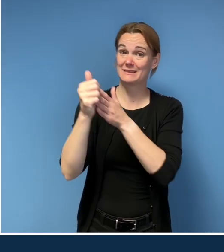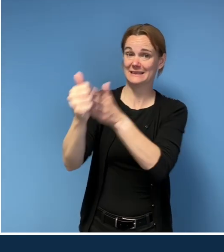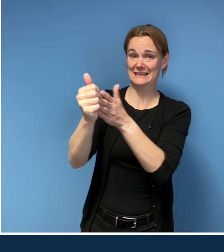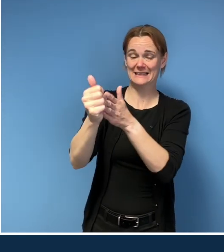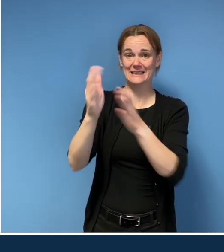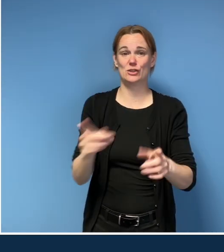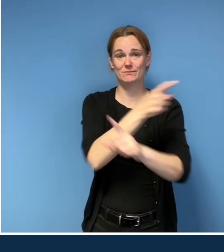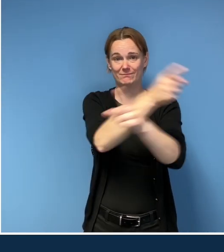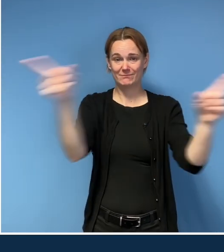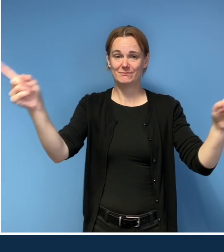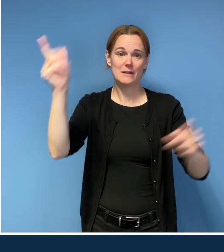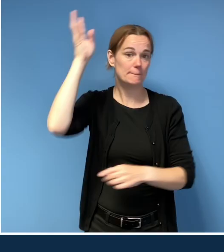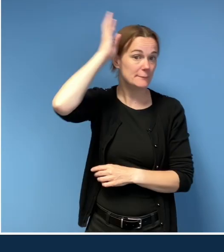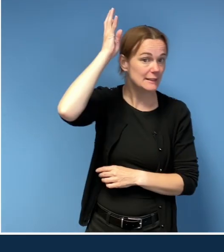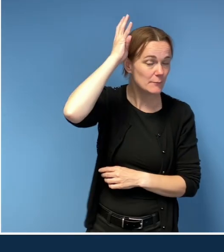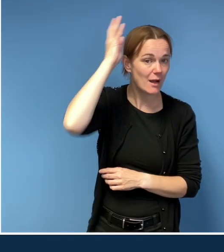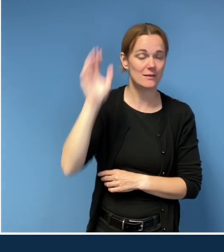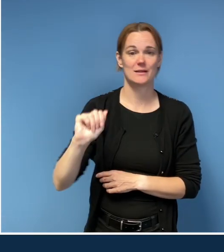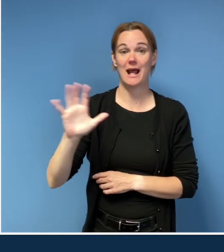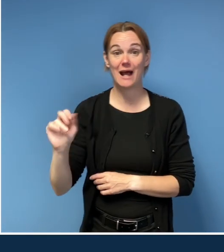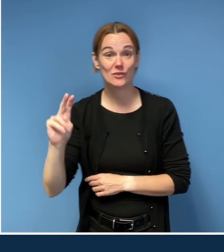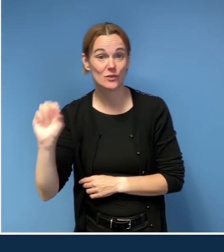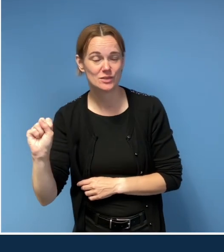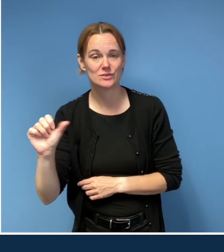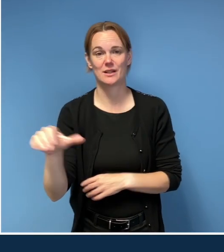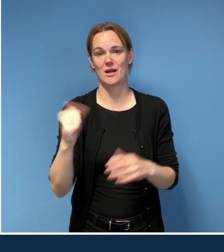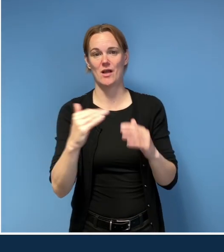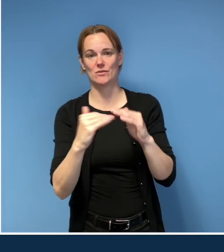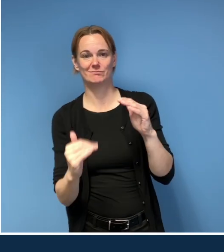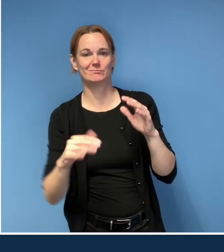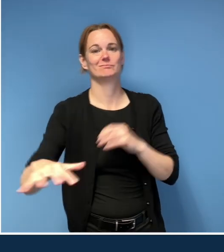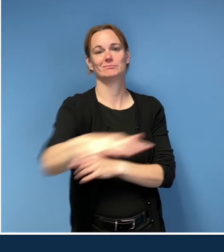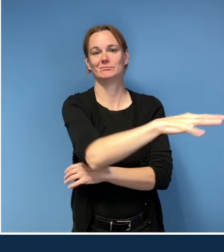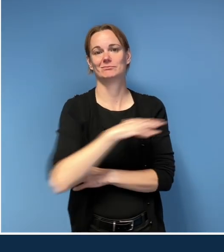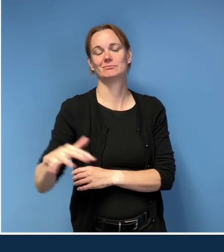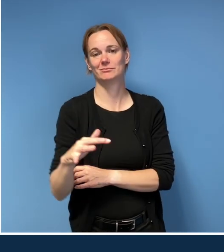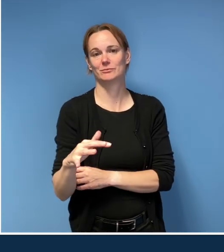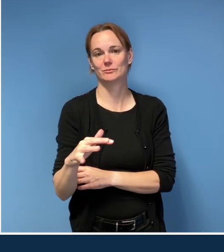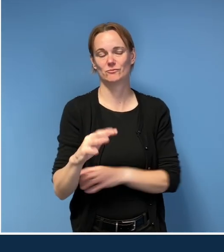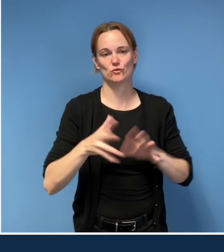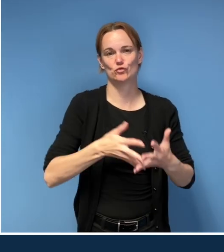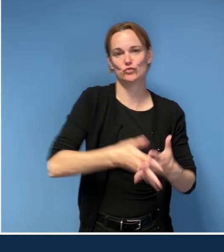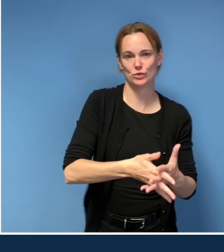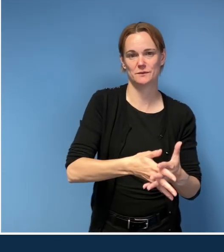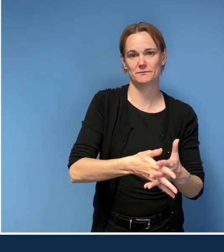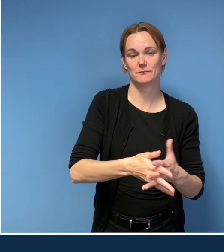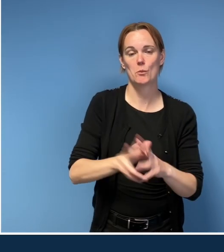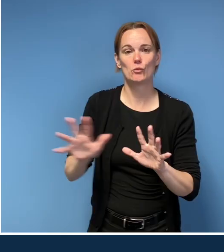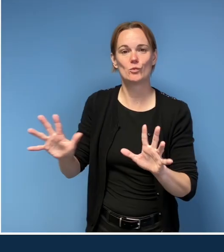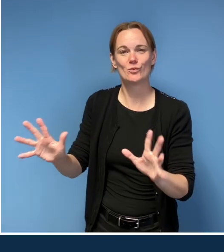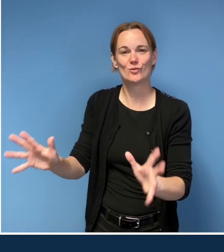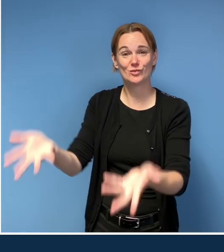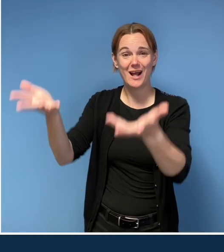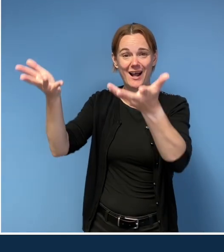and members of equity groups. Rising really signals growth and transformation and collective momentum towards a